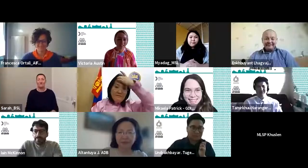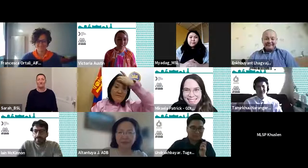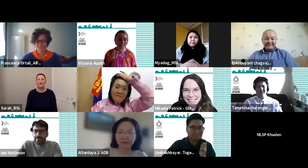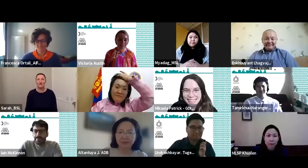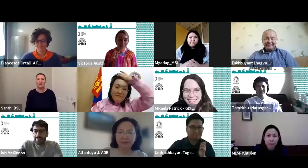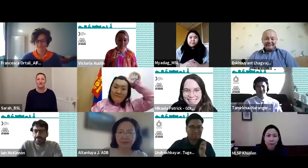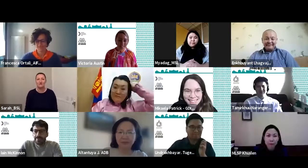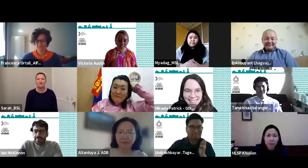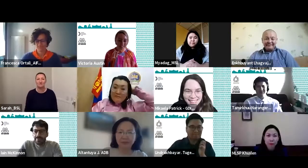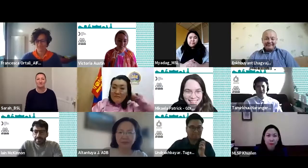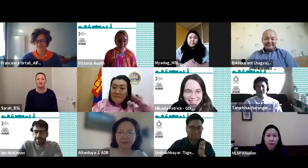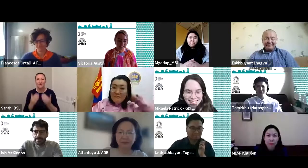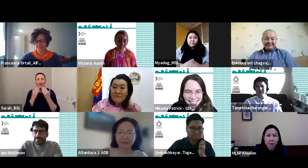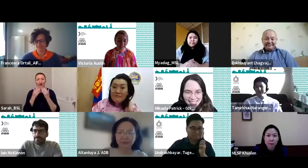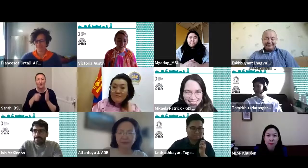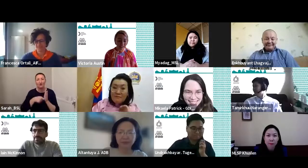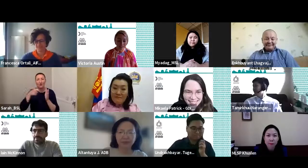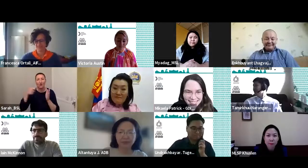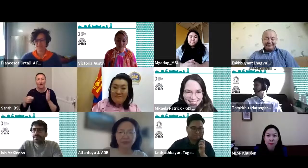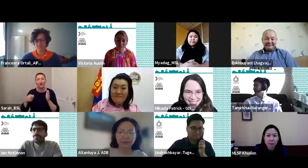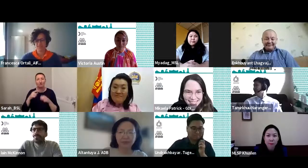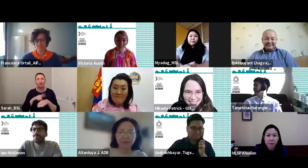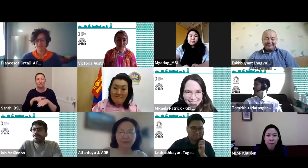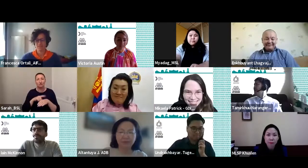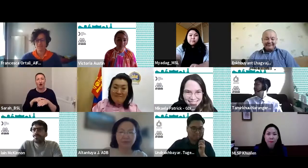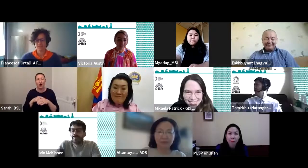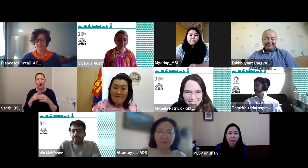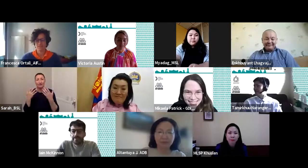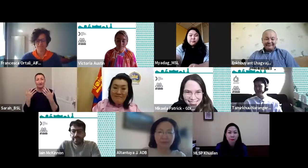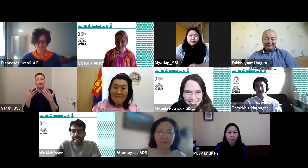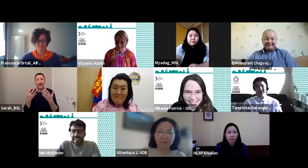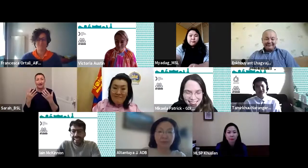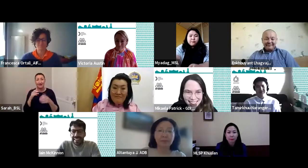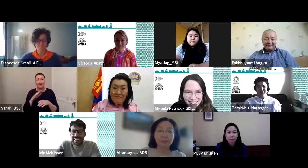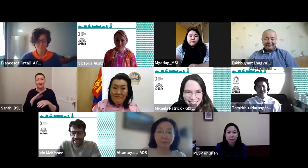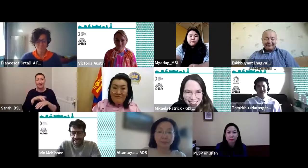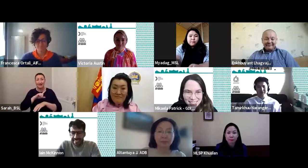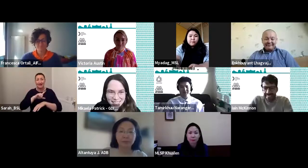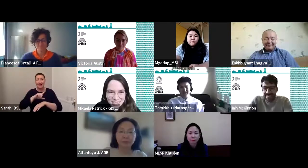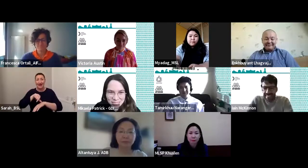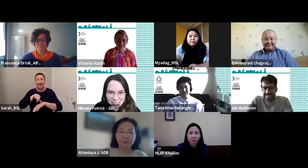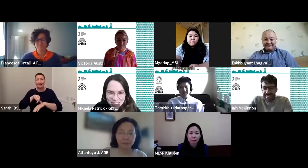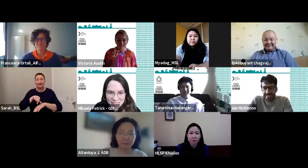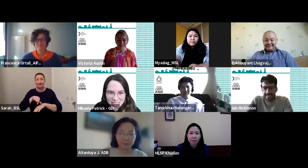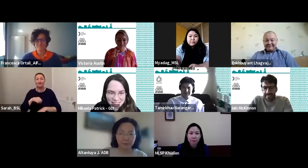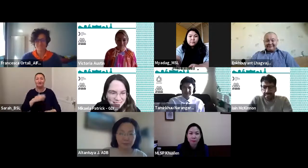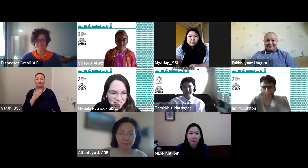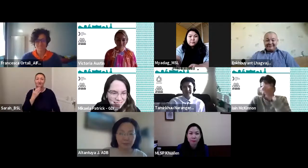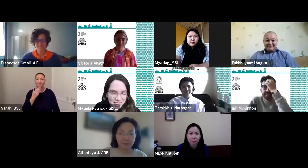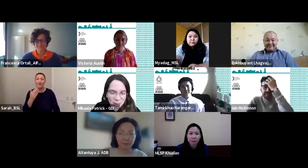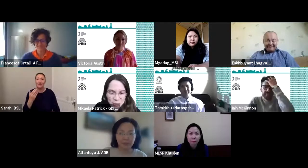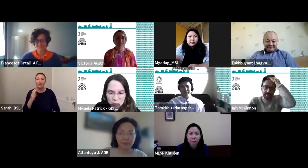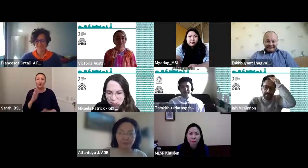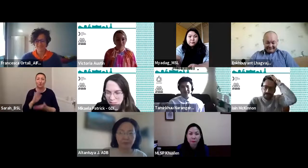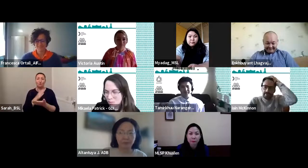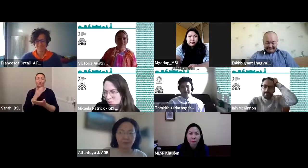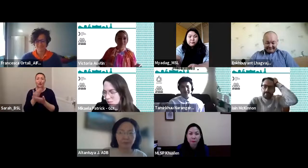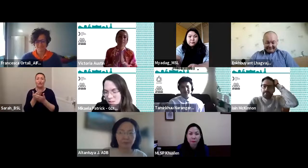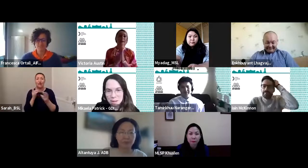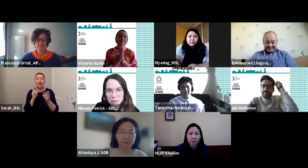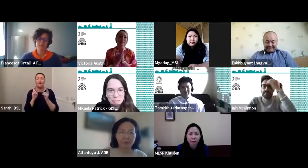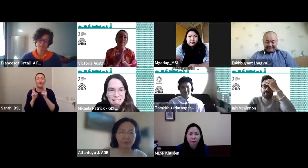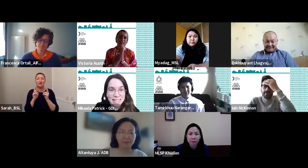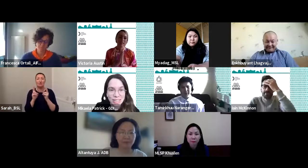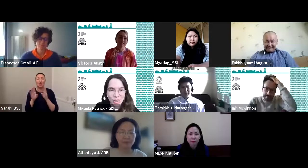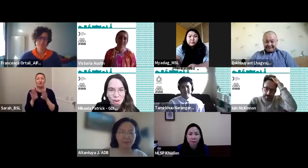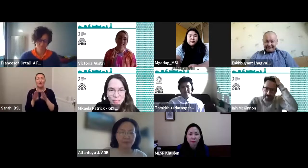10 minutes to everyone that did, including 150 participants. And thank you to all of our translators and interpreters who've also